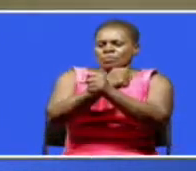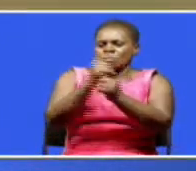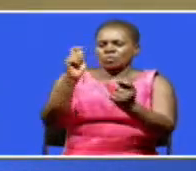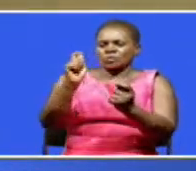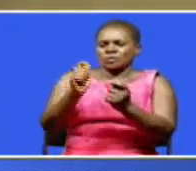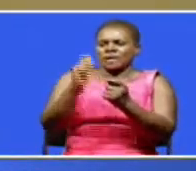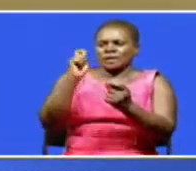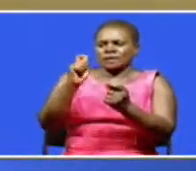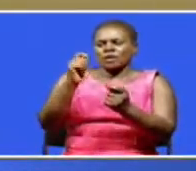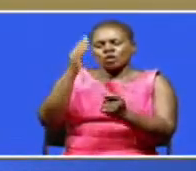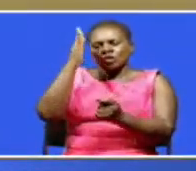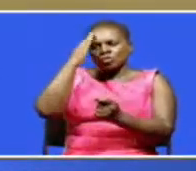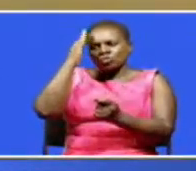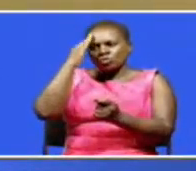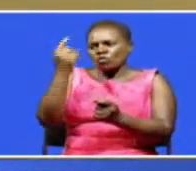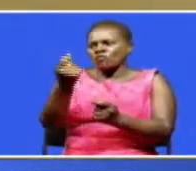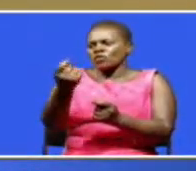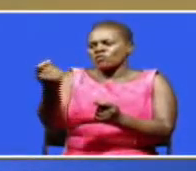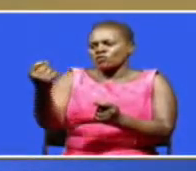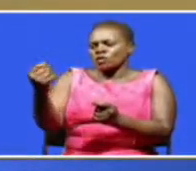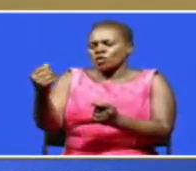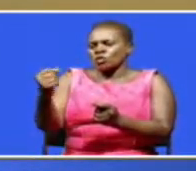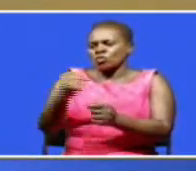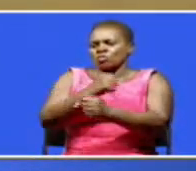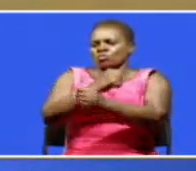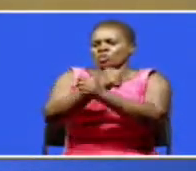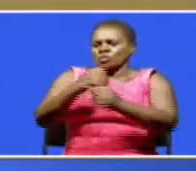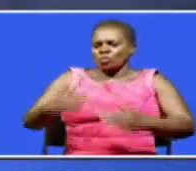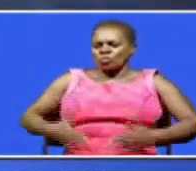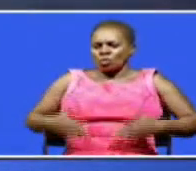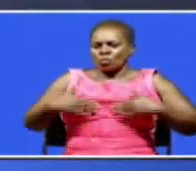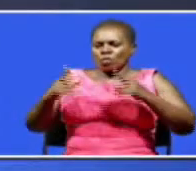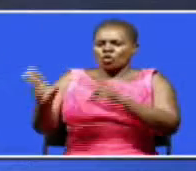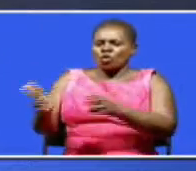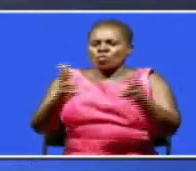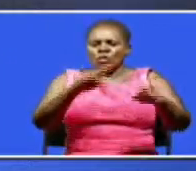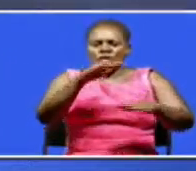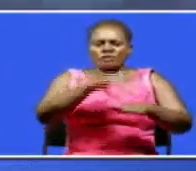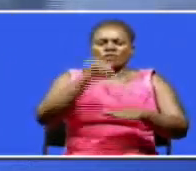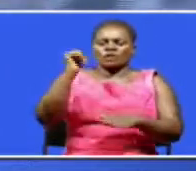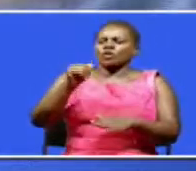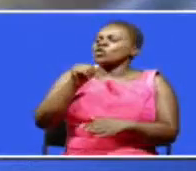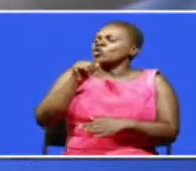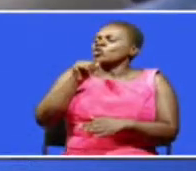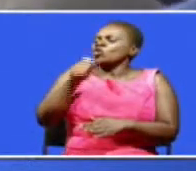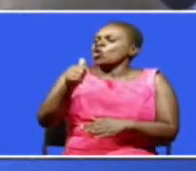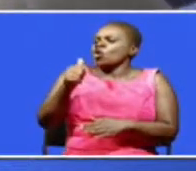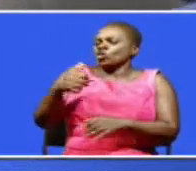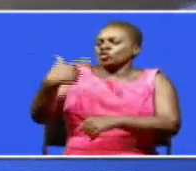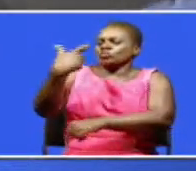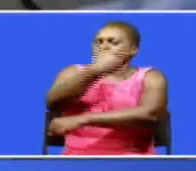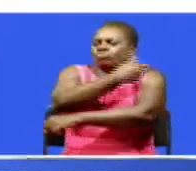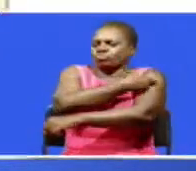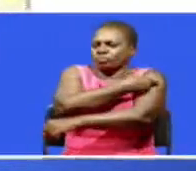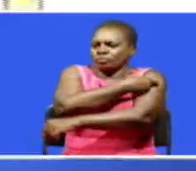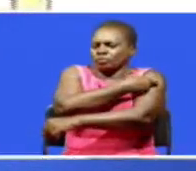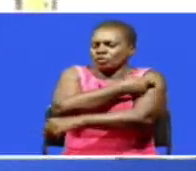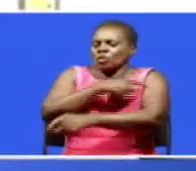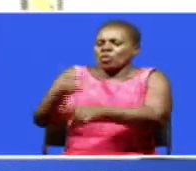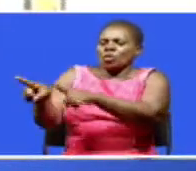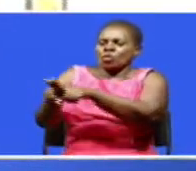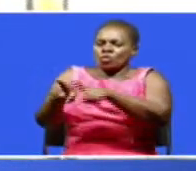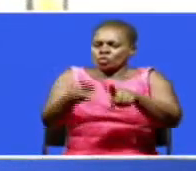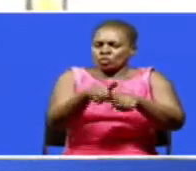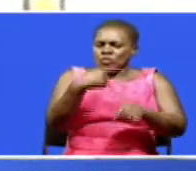generally designed to detect only a few antibodies generated by natural infection and not through vaccination. They